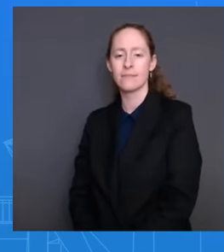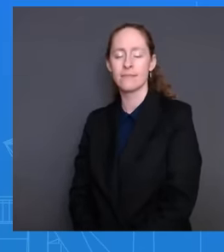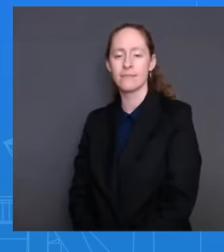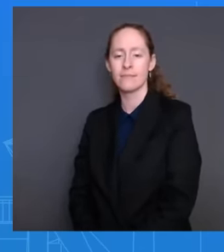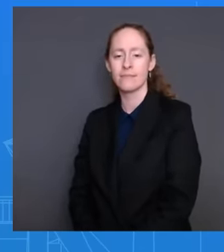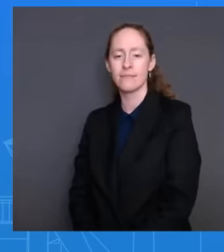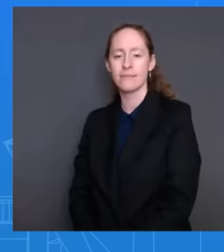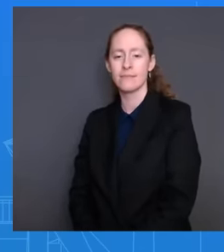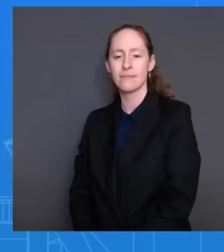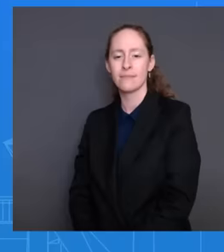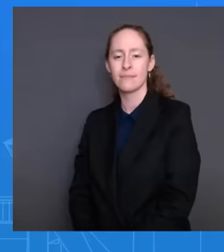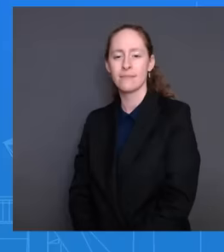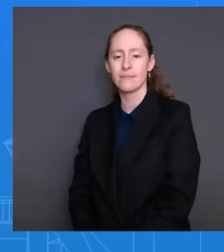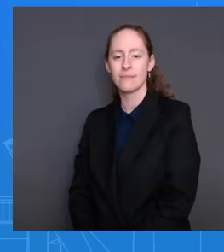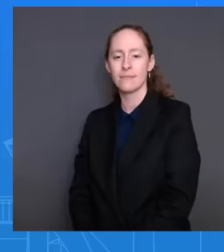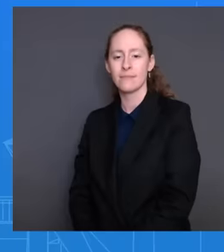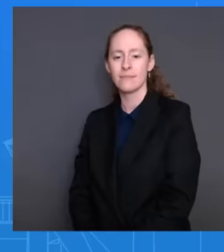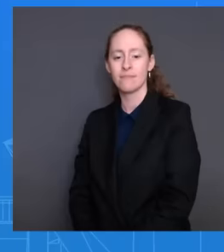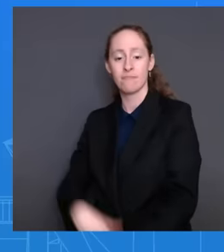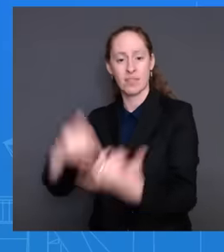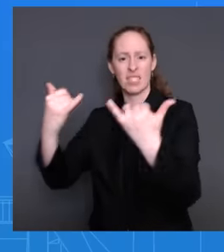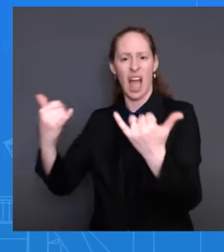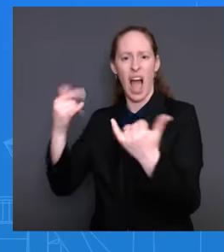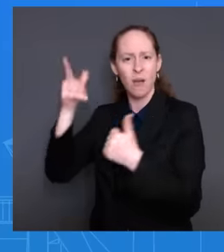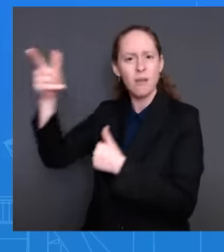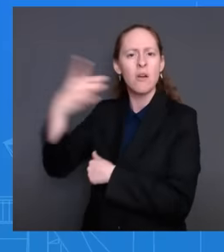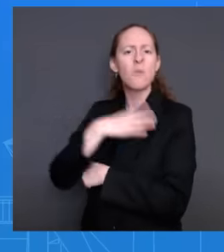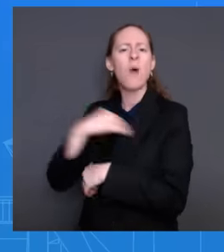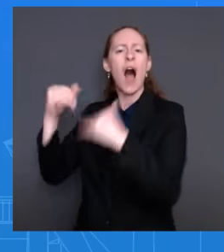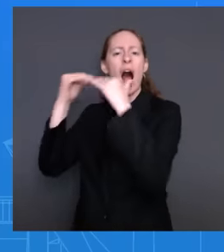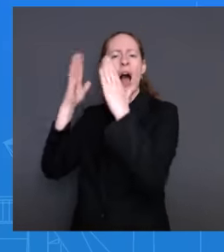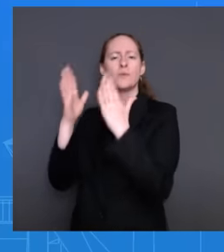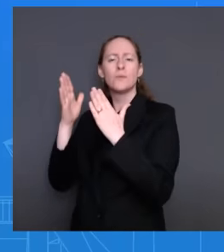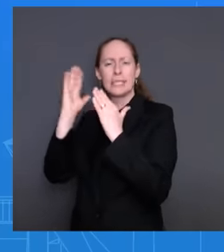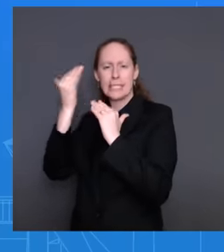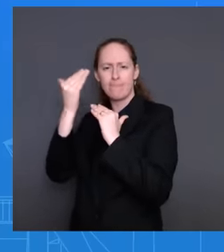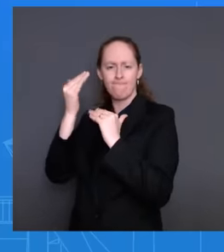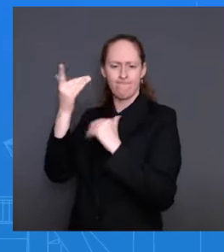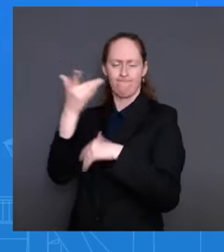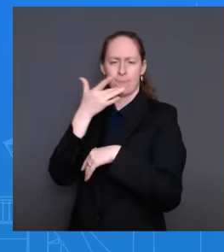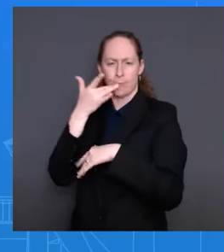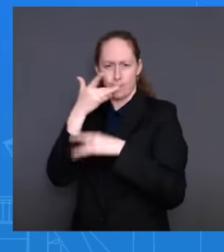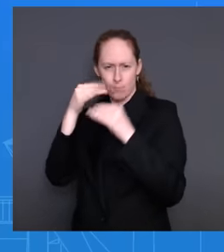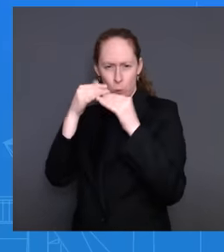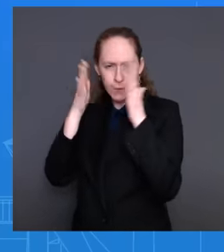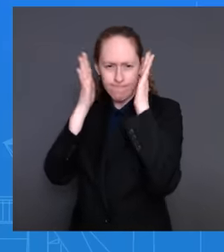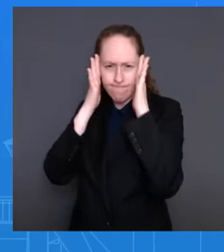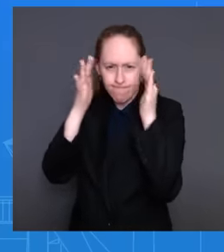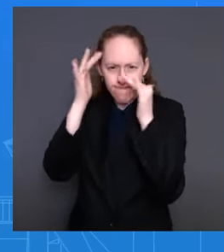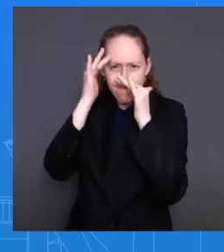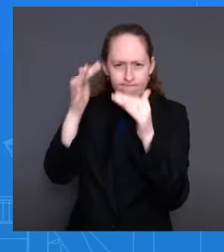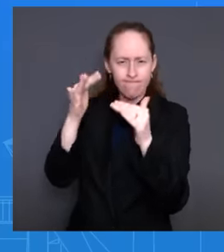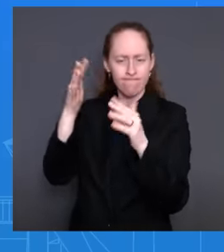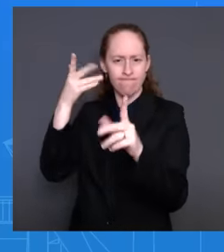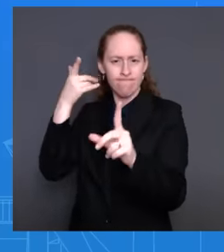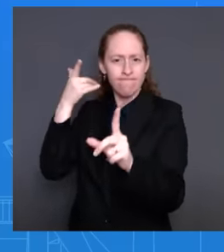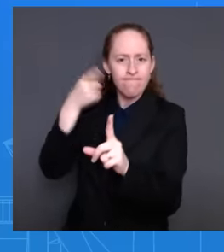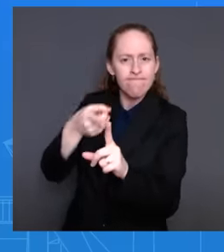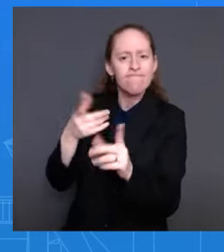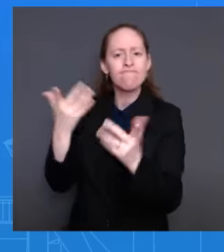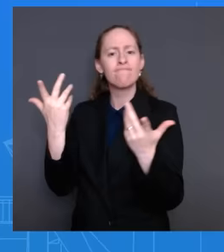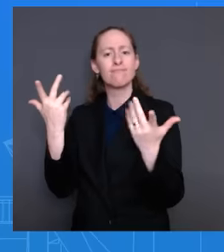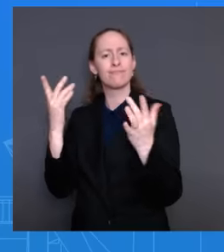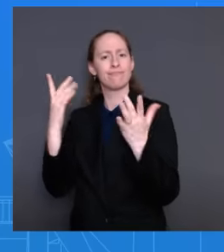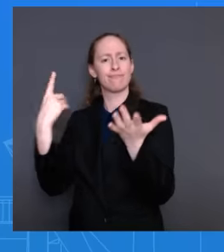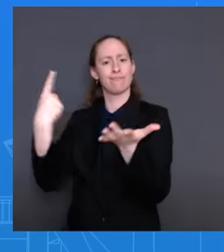and the broader administration is on messaging, as Caitlin and Kelly pointed out earlier. Was it a mistake to use that phrasing, and do you think it gave Americans a